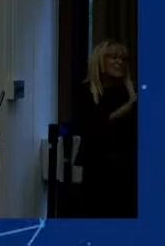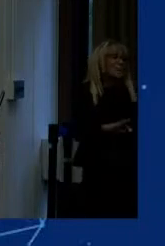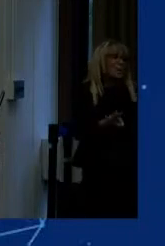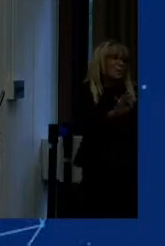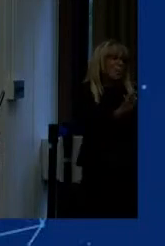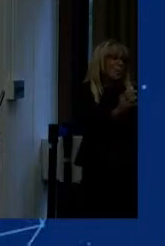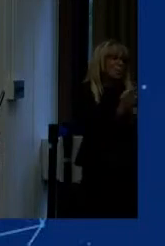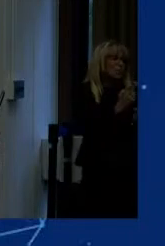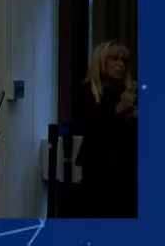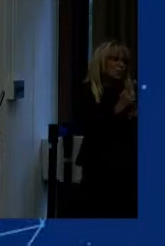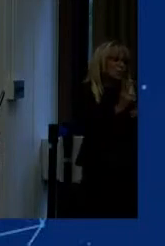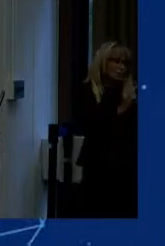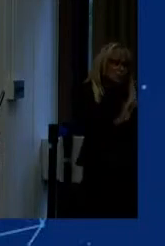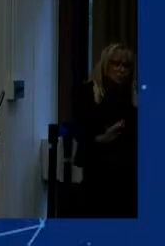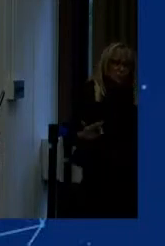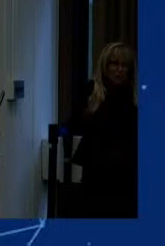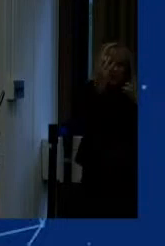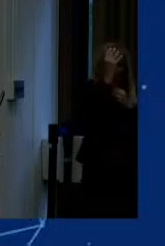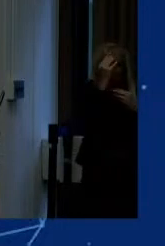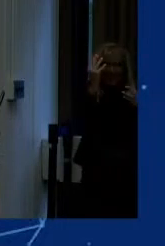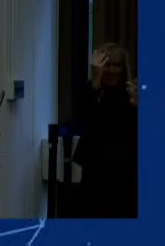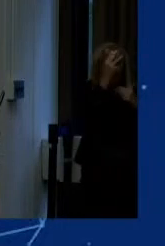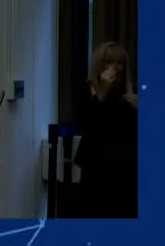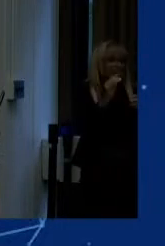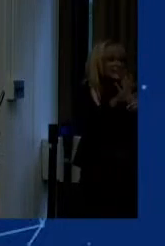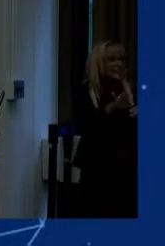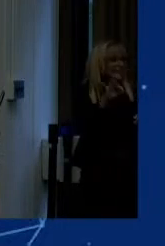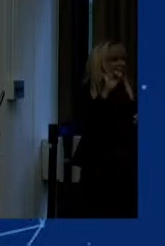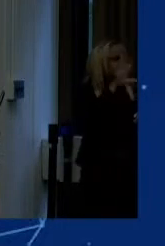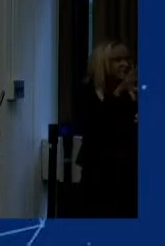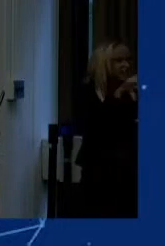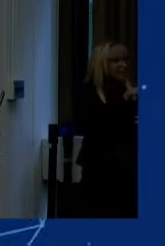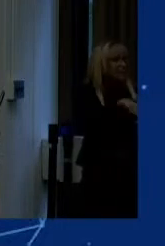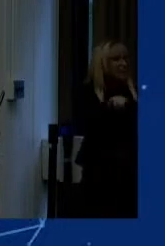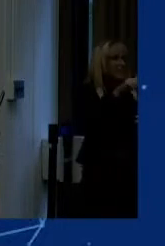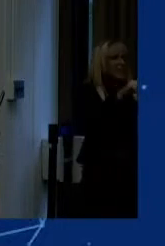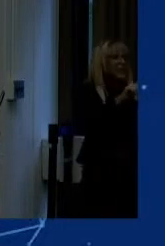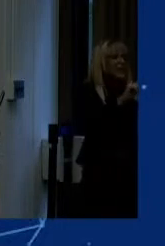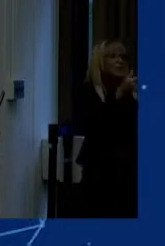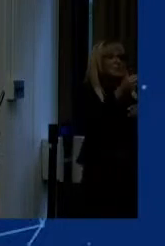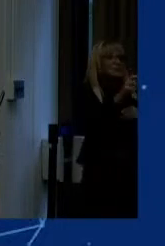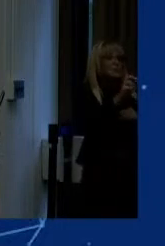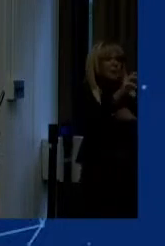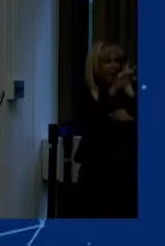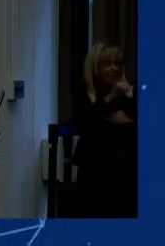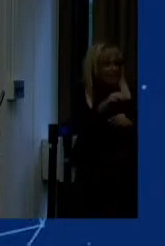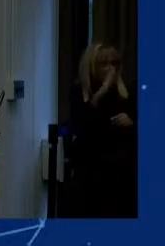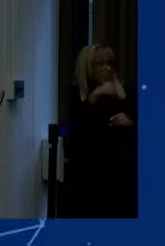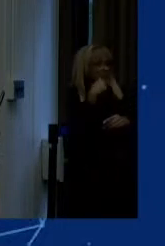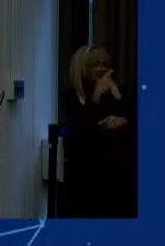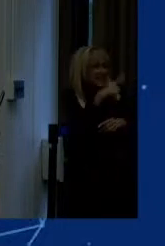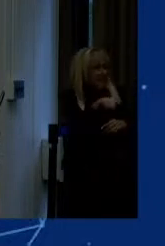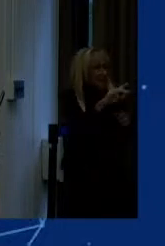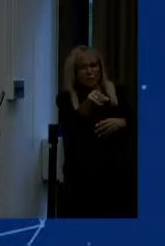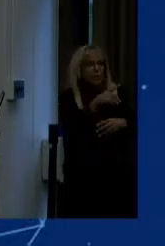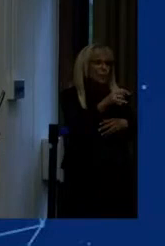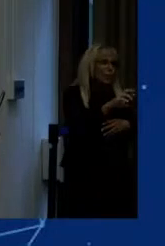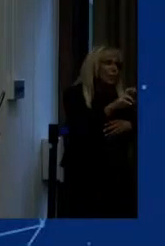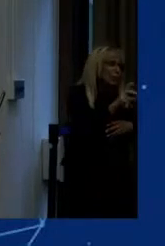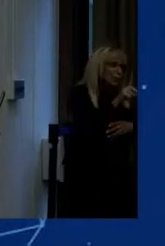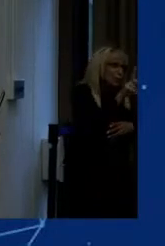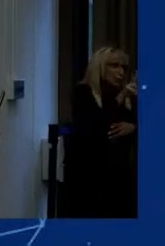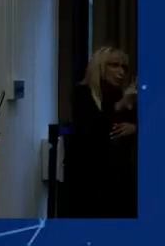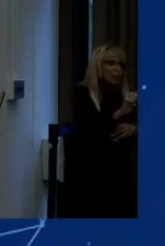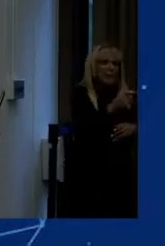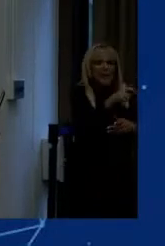But something that's a tip from me to you is that Grammarly will tell you how to cite chatbot generated information that you're